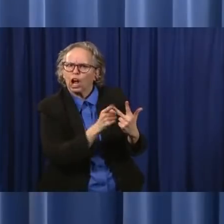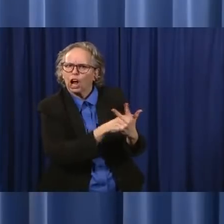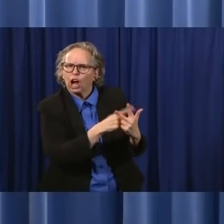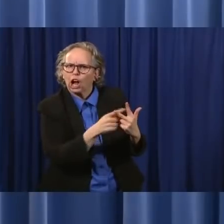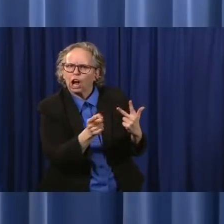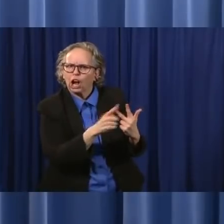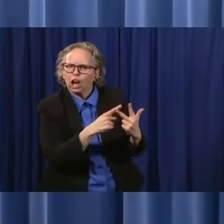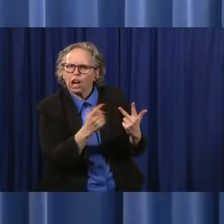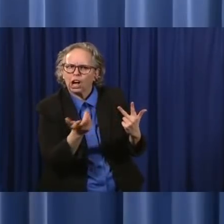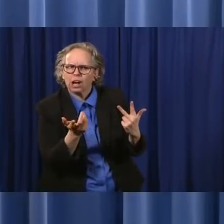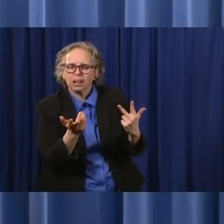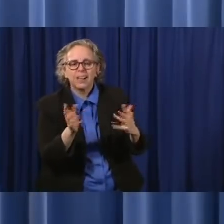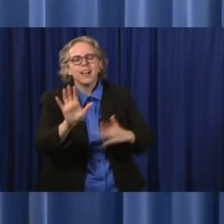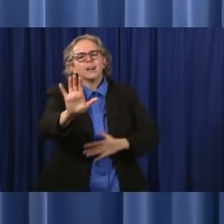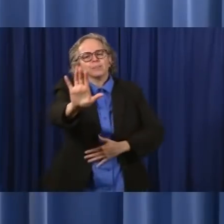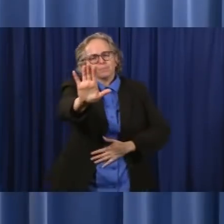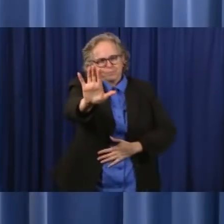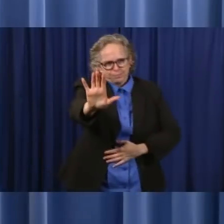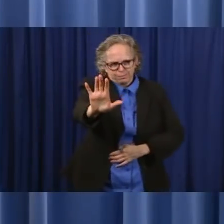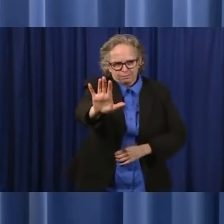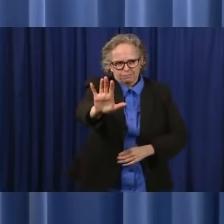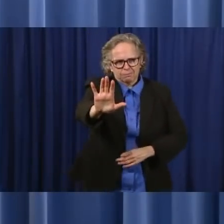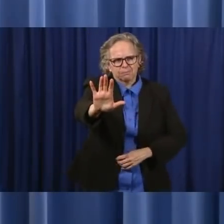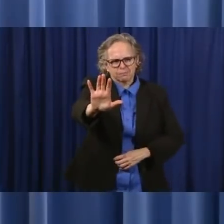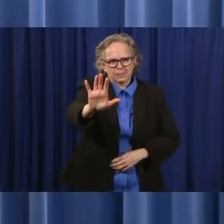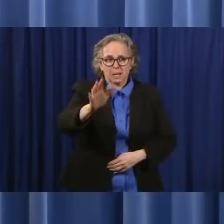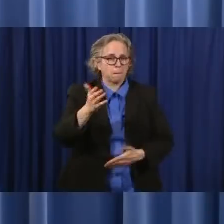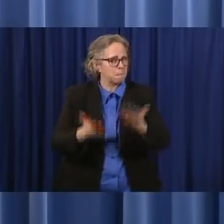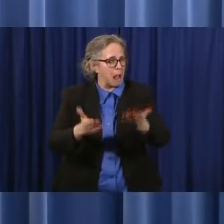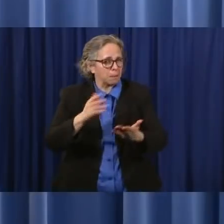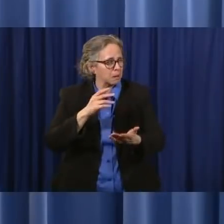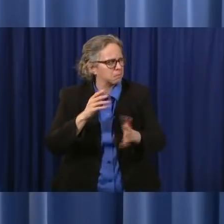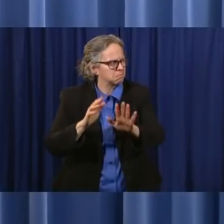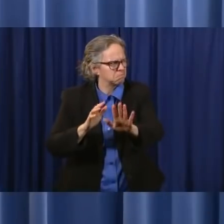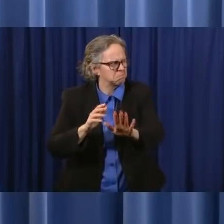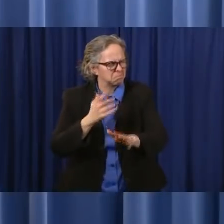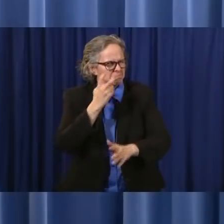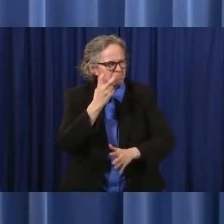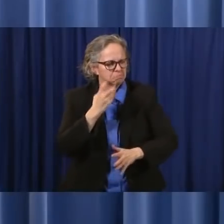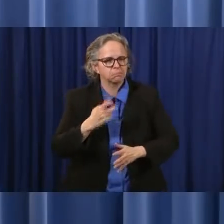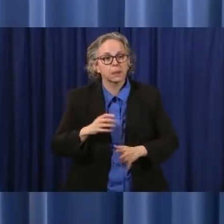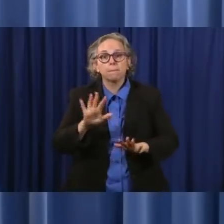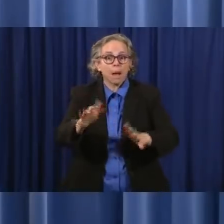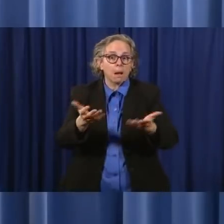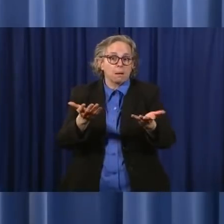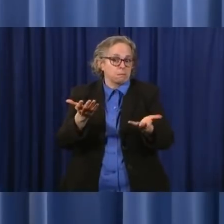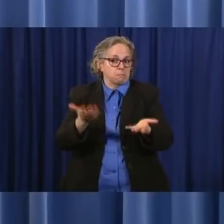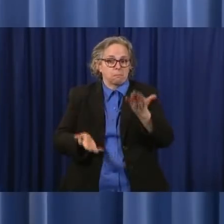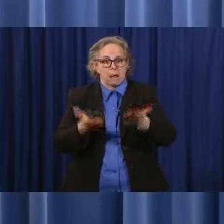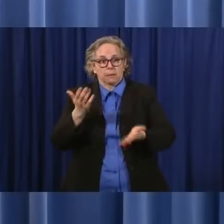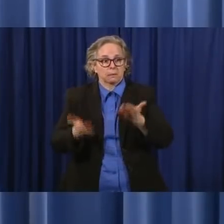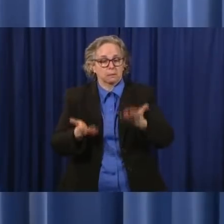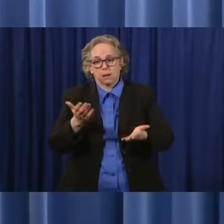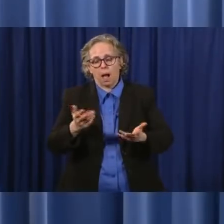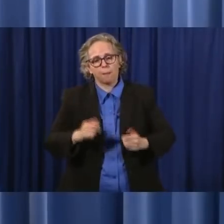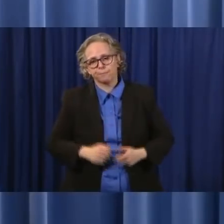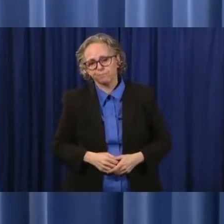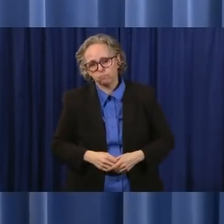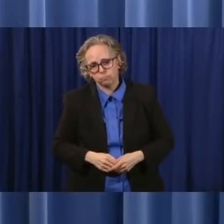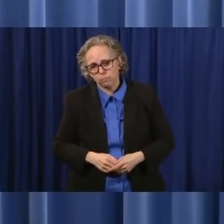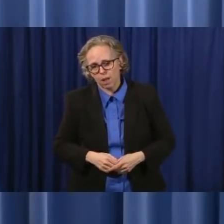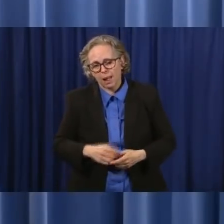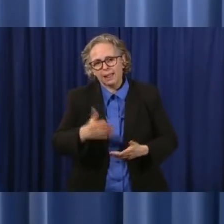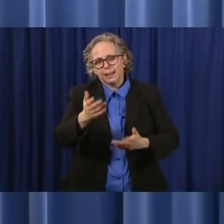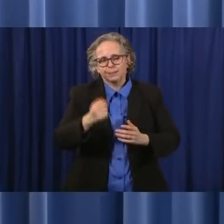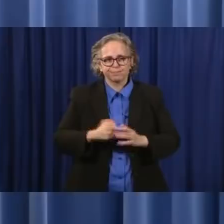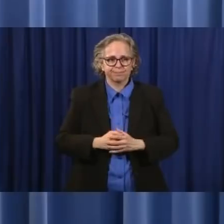Well, not necessarily. You know, what it certainly could mean is that they